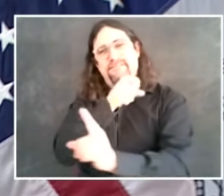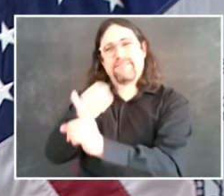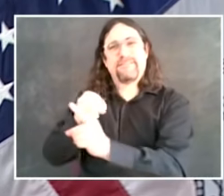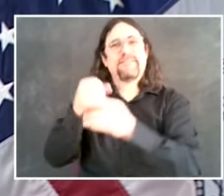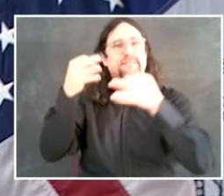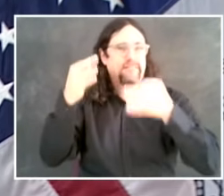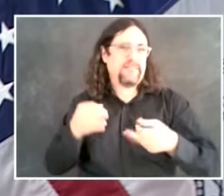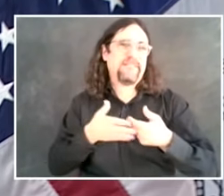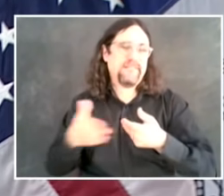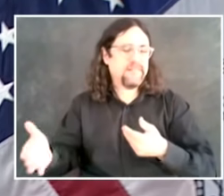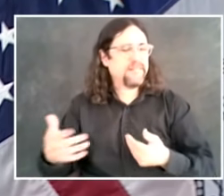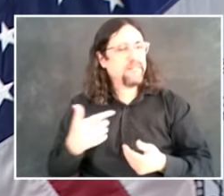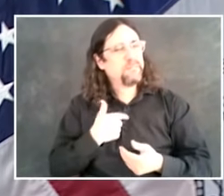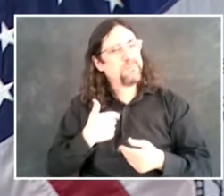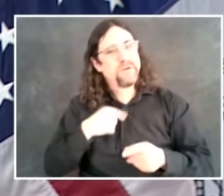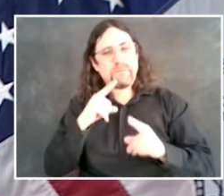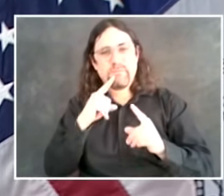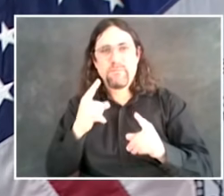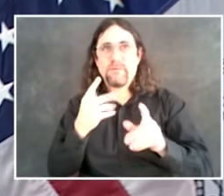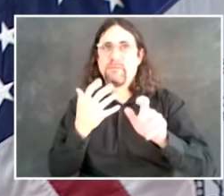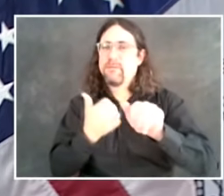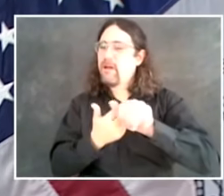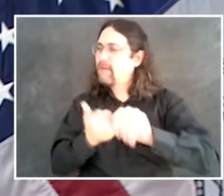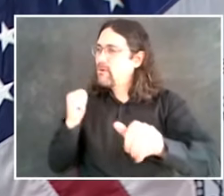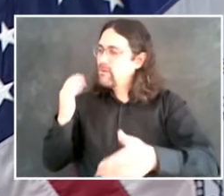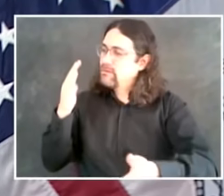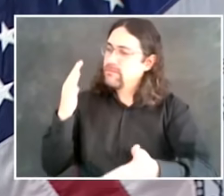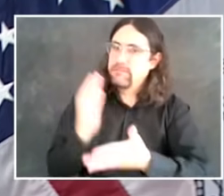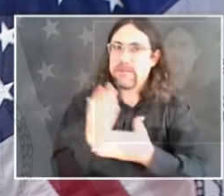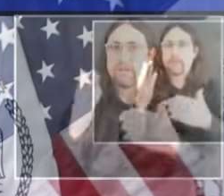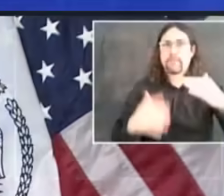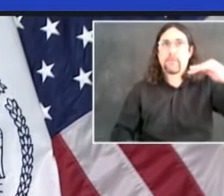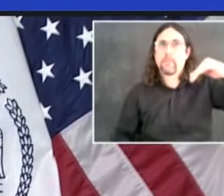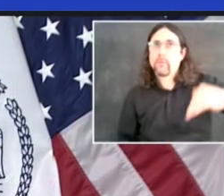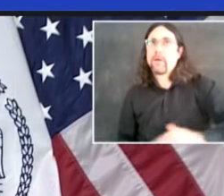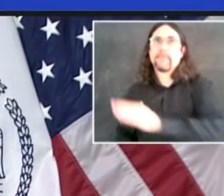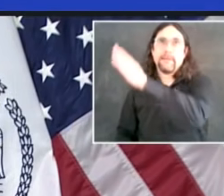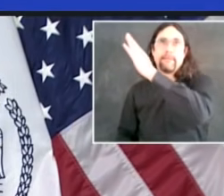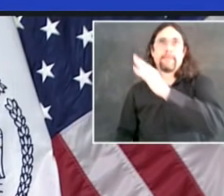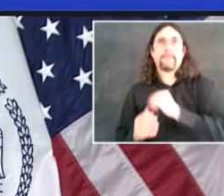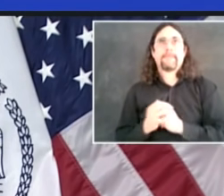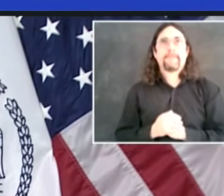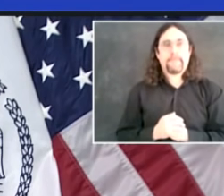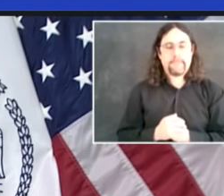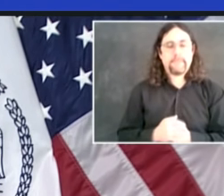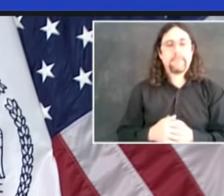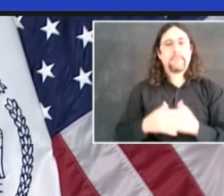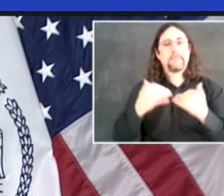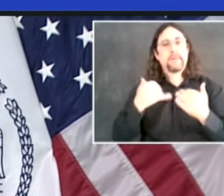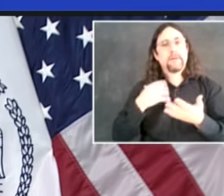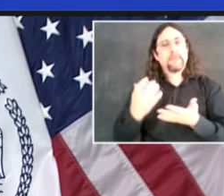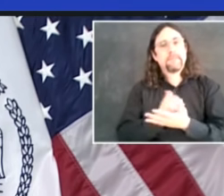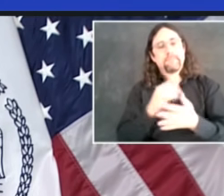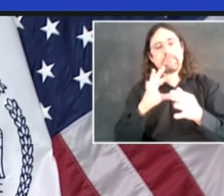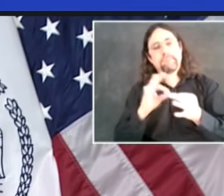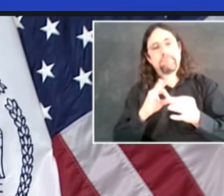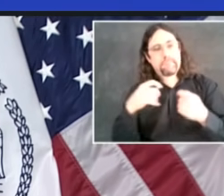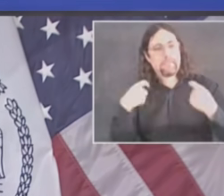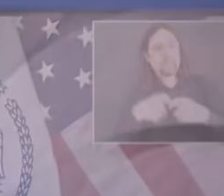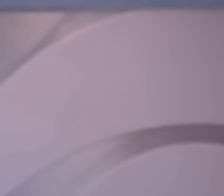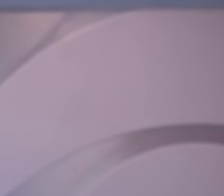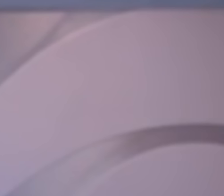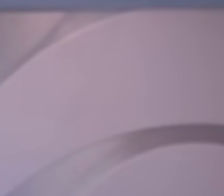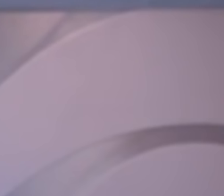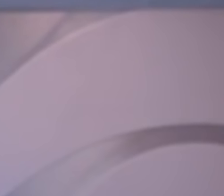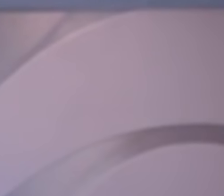together. A few words in Spanish. You've been listening to Mayor de Blasio give an update on the